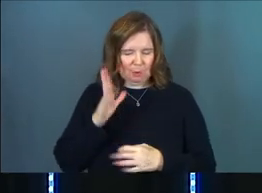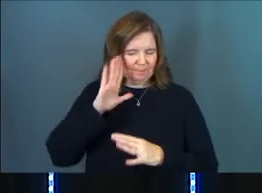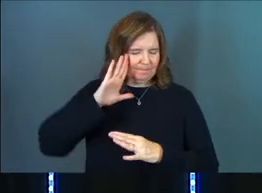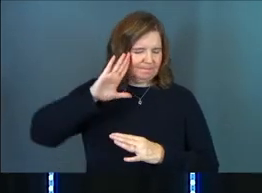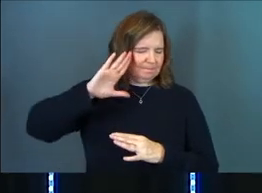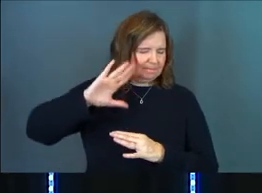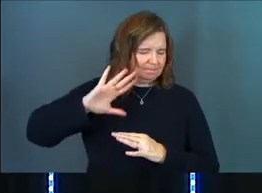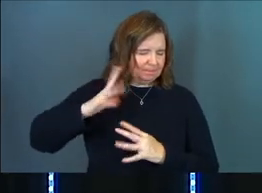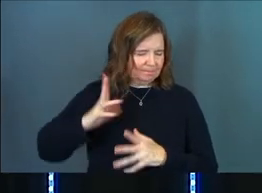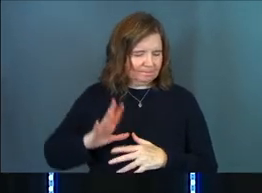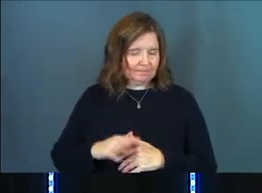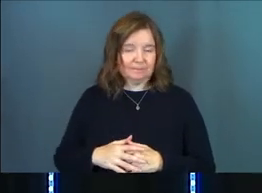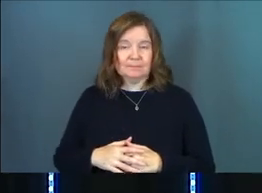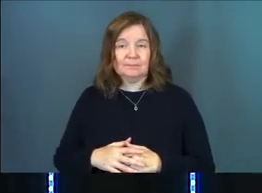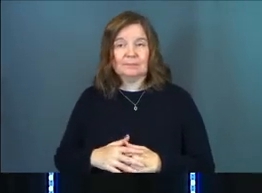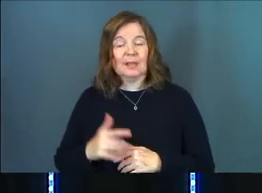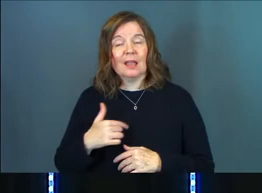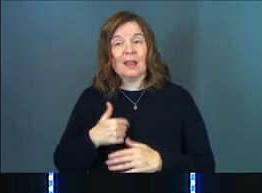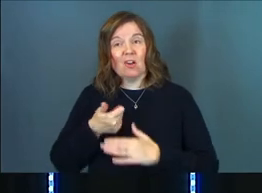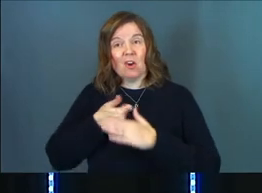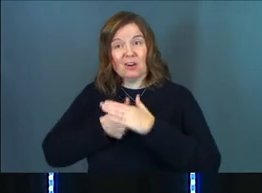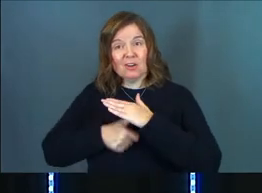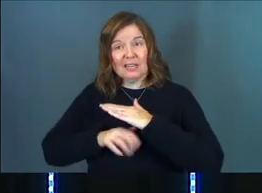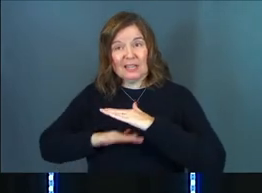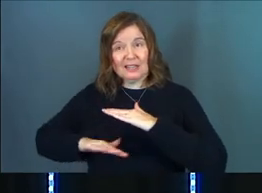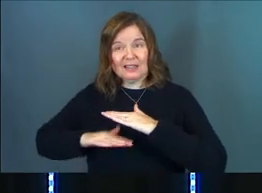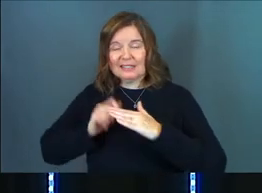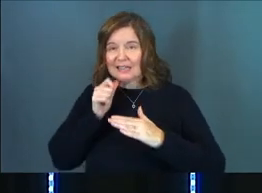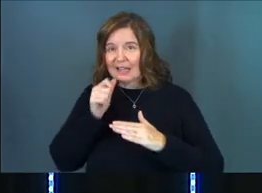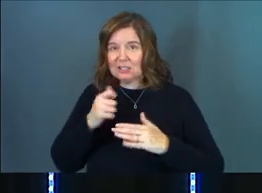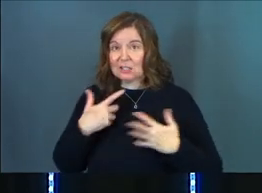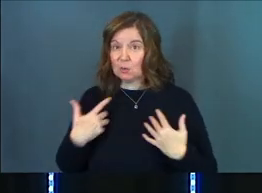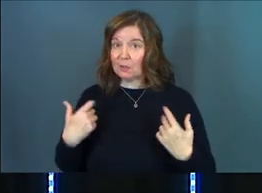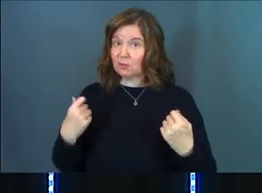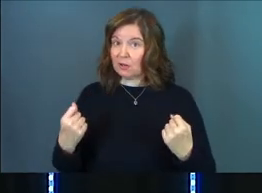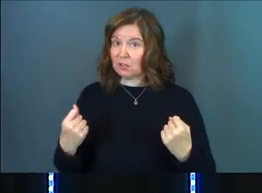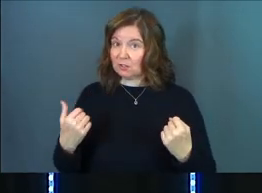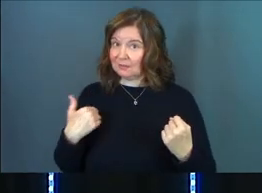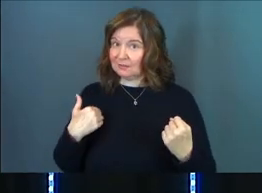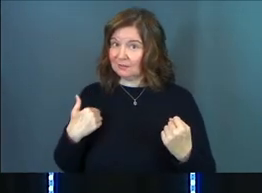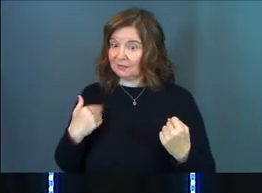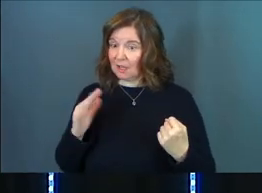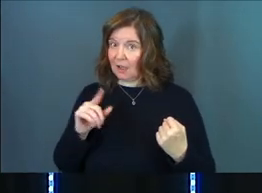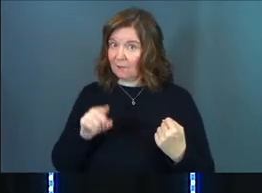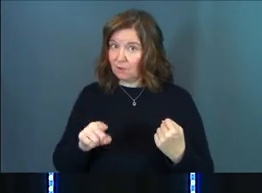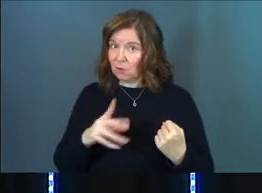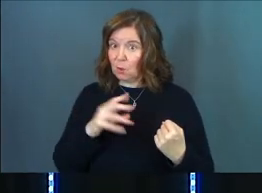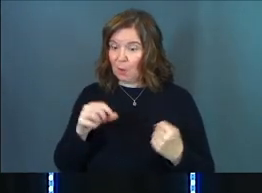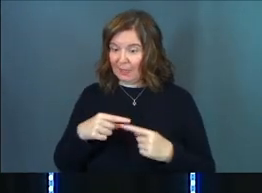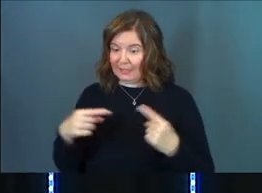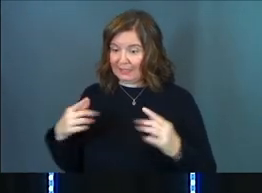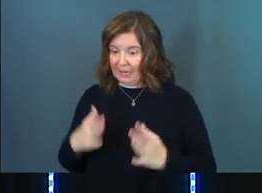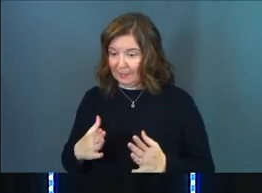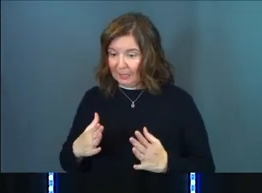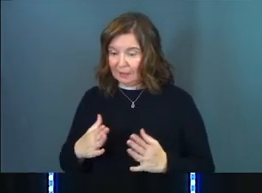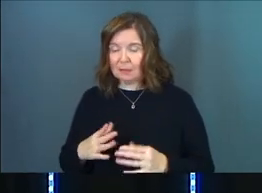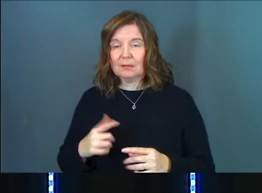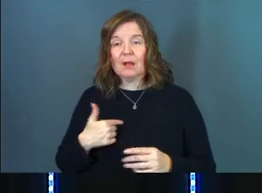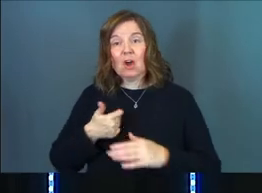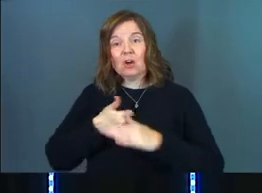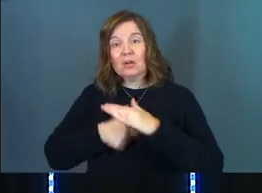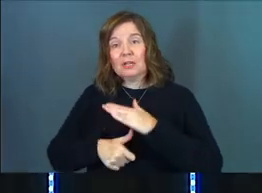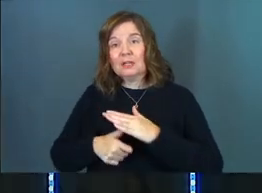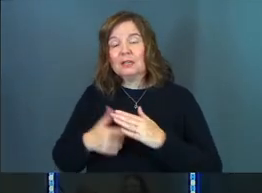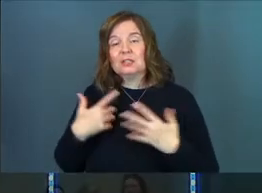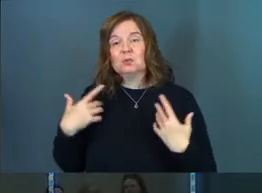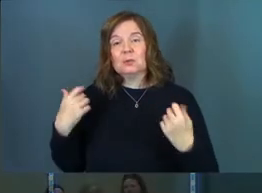And underneath it isn't just a restoration of you and this enemy.